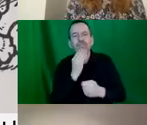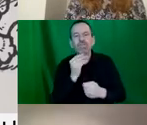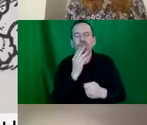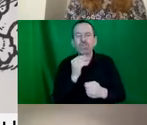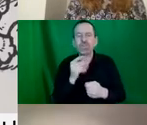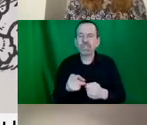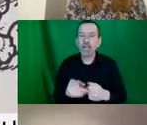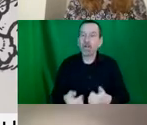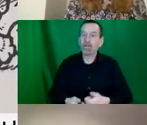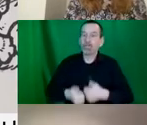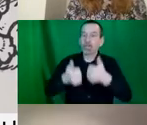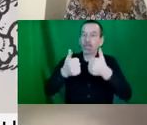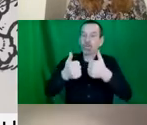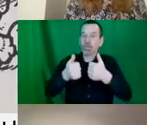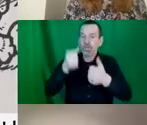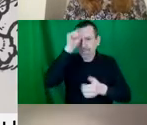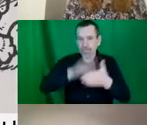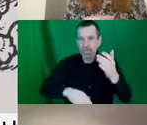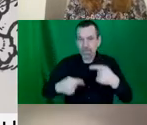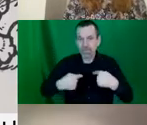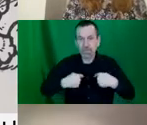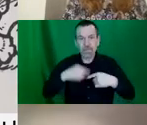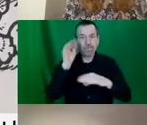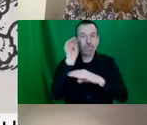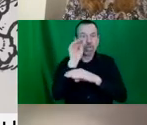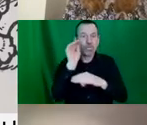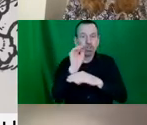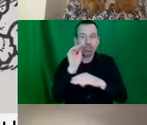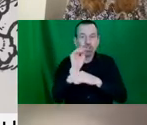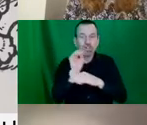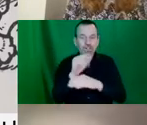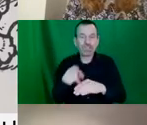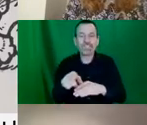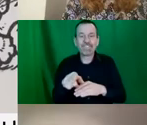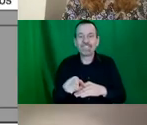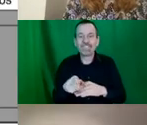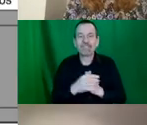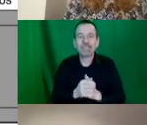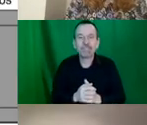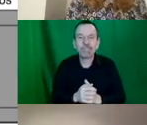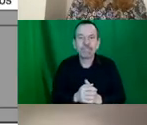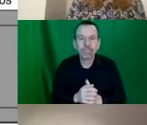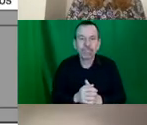a good opportunity to try and network between institutions.